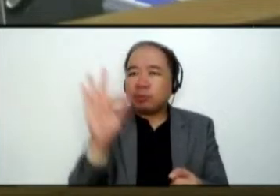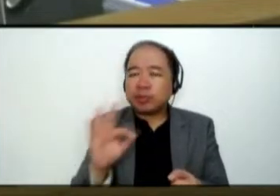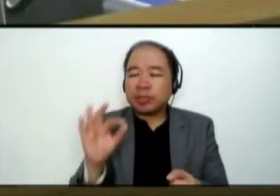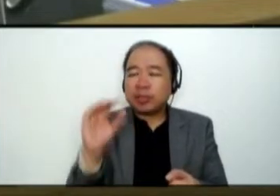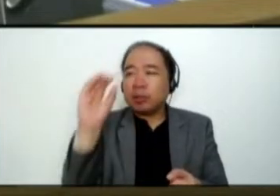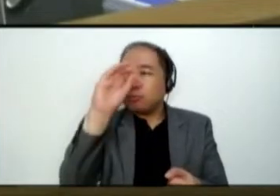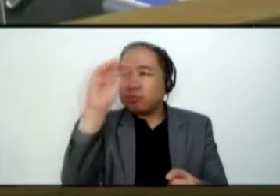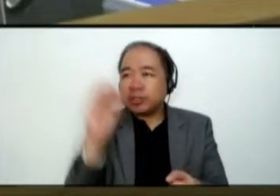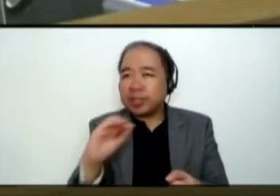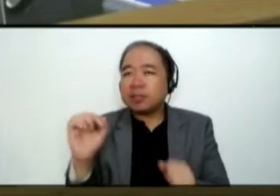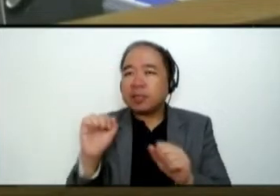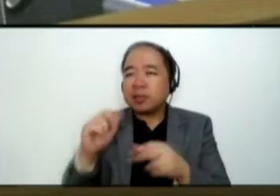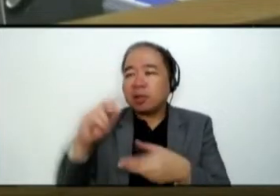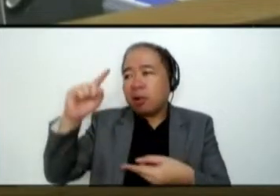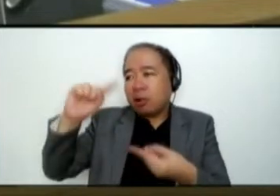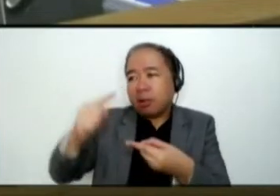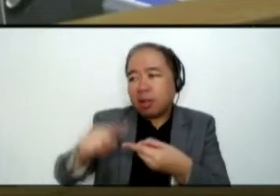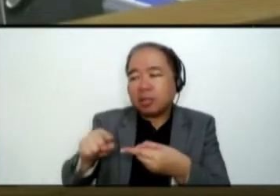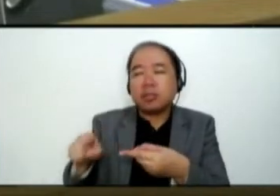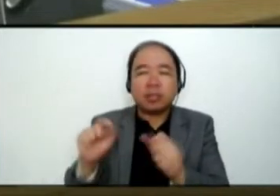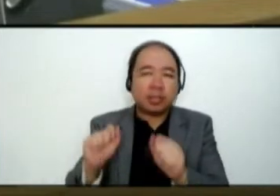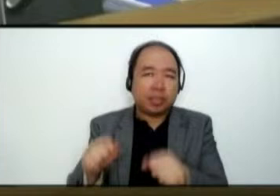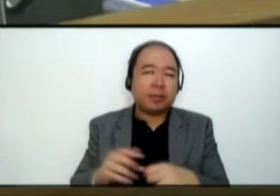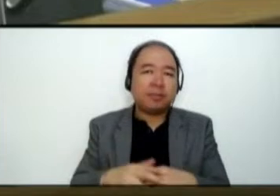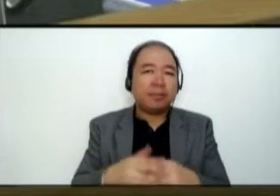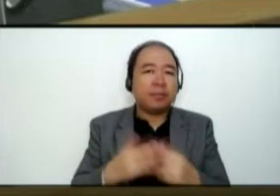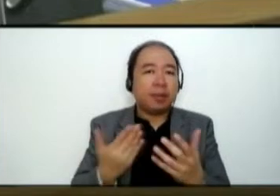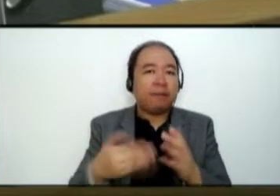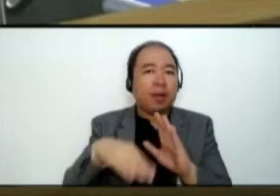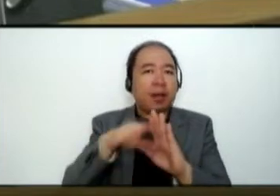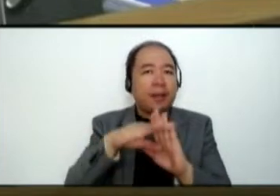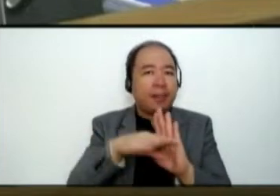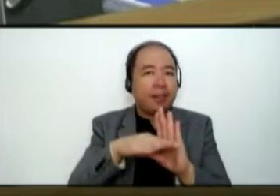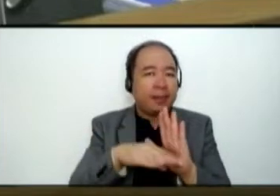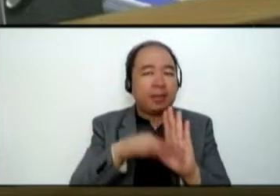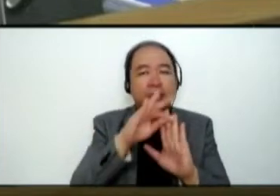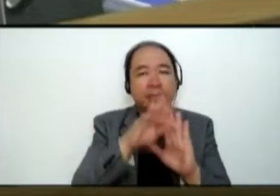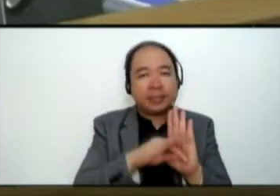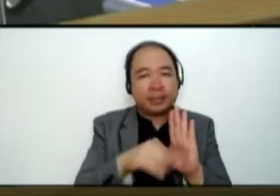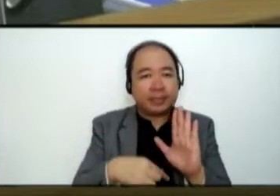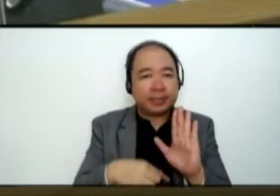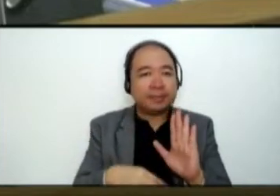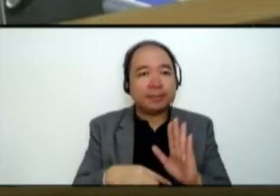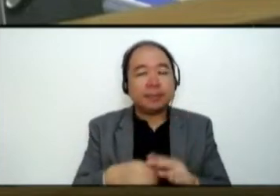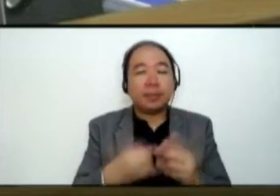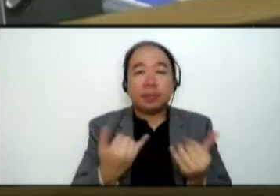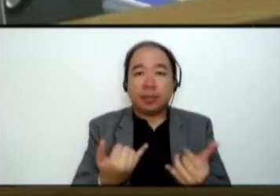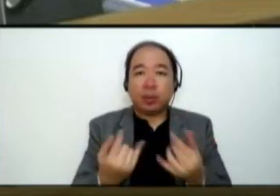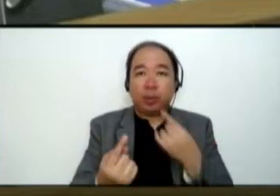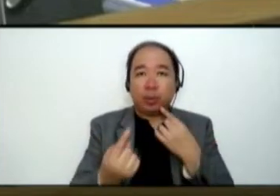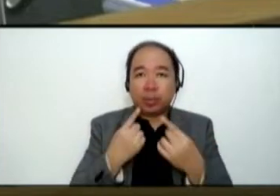healthcare at a concessional rate. These are the current policy we have. Obviously, this current discussion